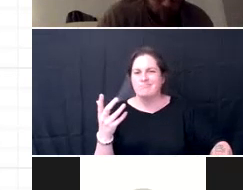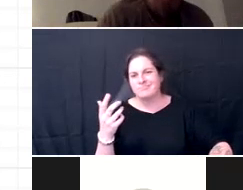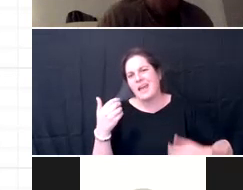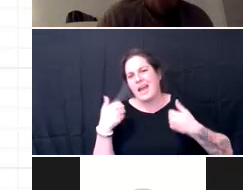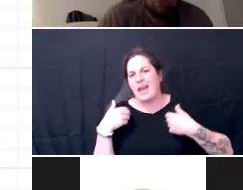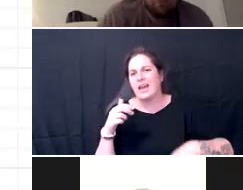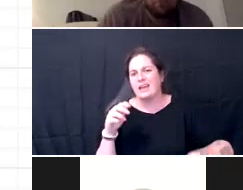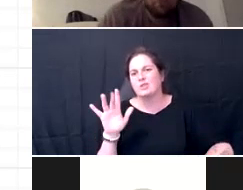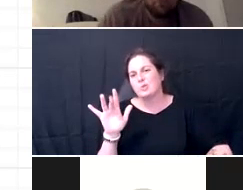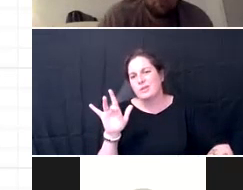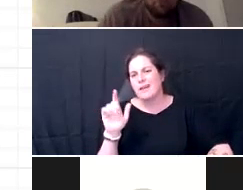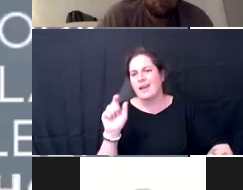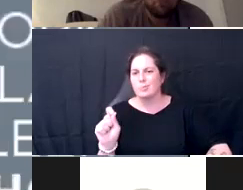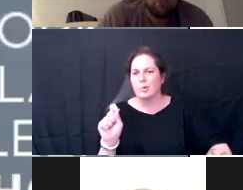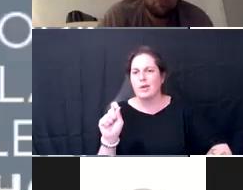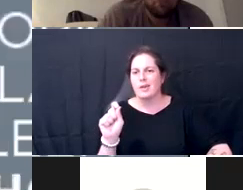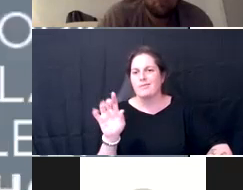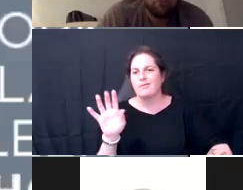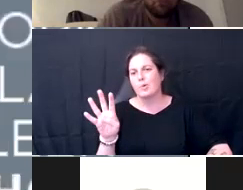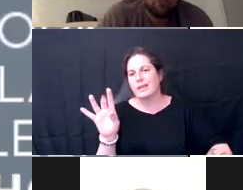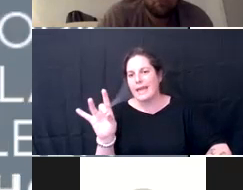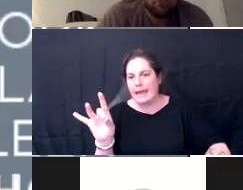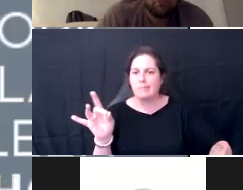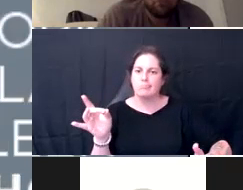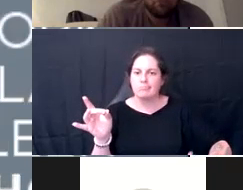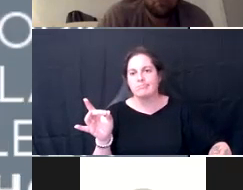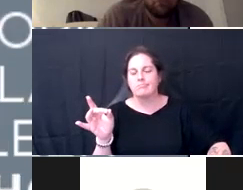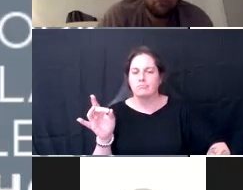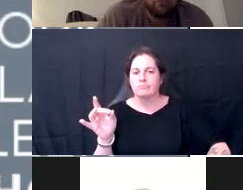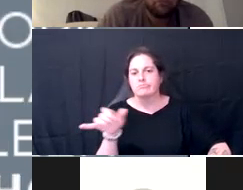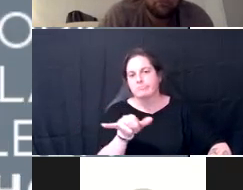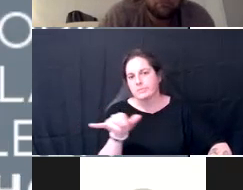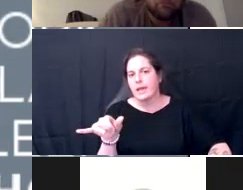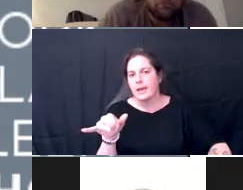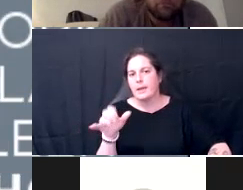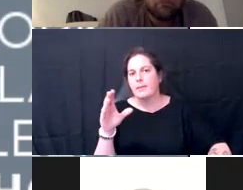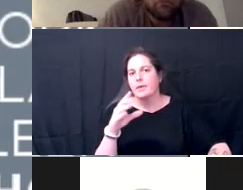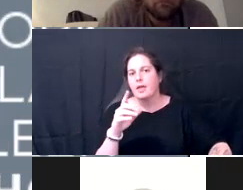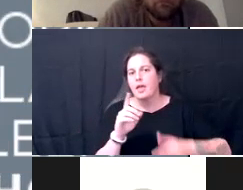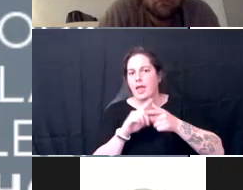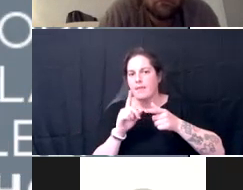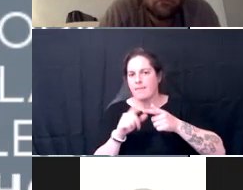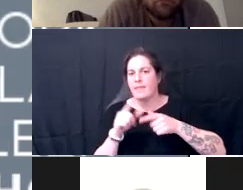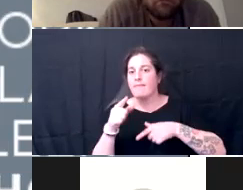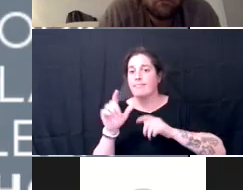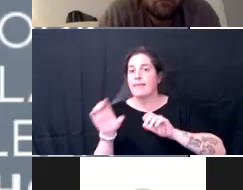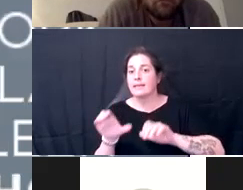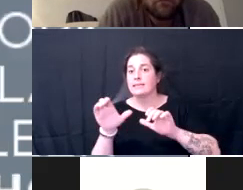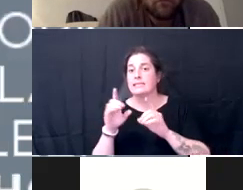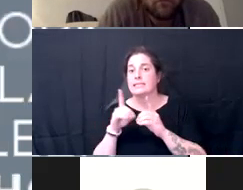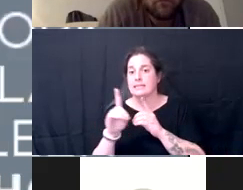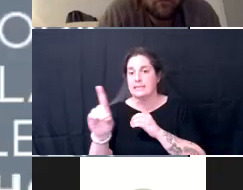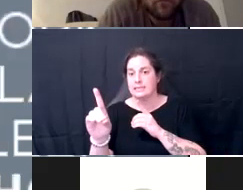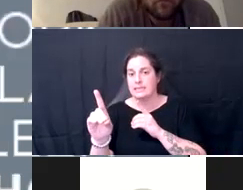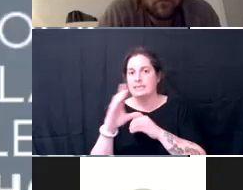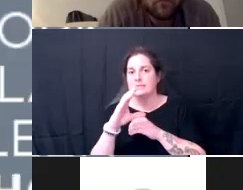it, no big deal, okay? And then here, they did the distance part, and they